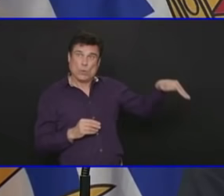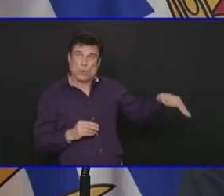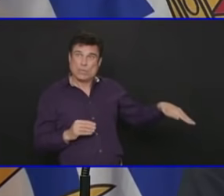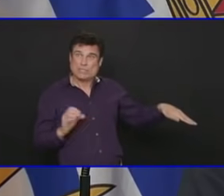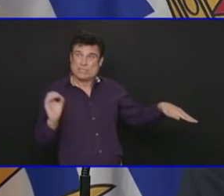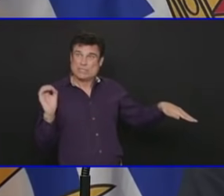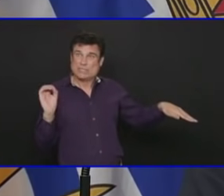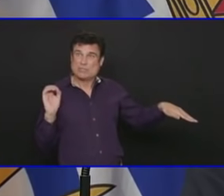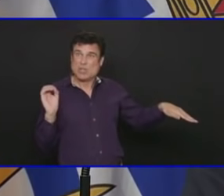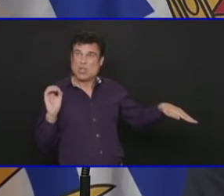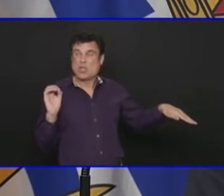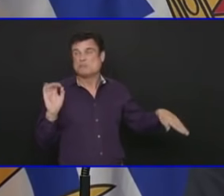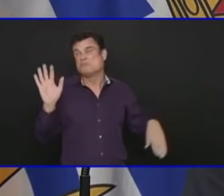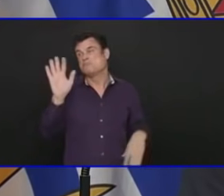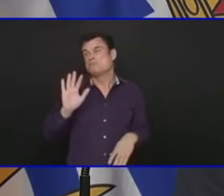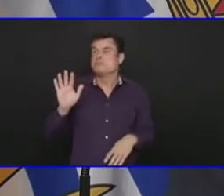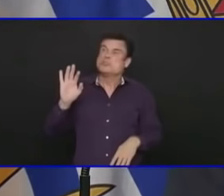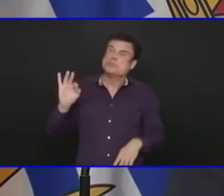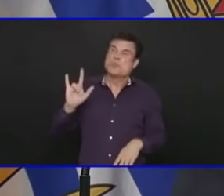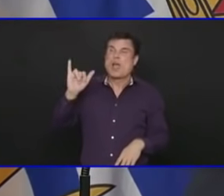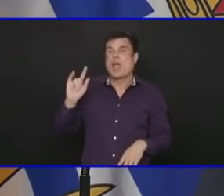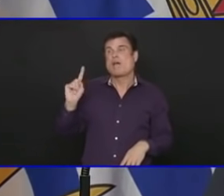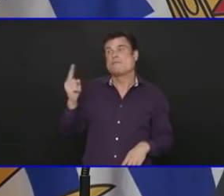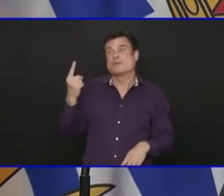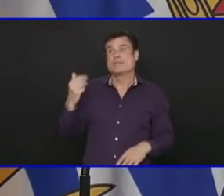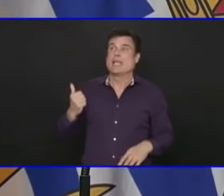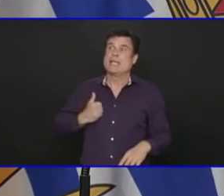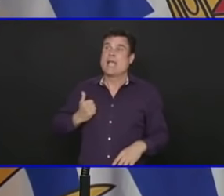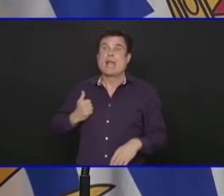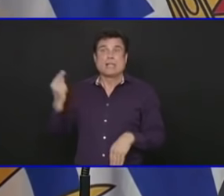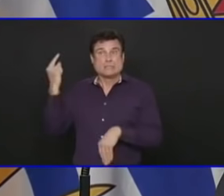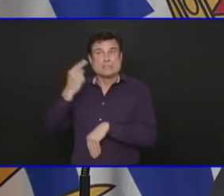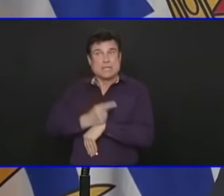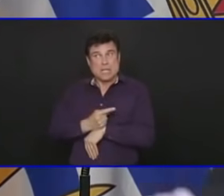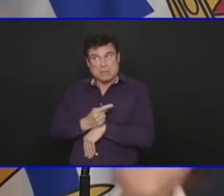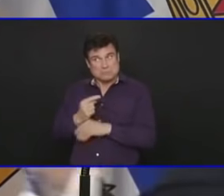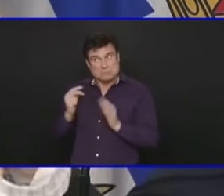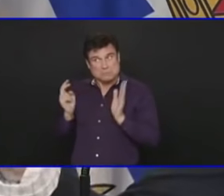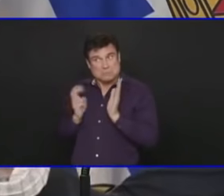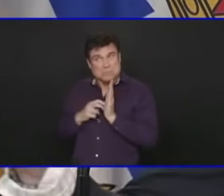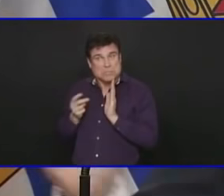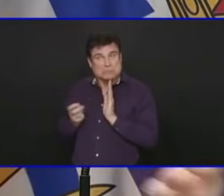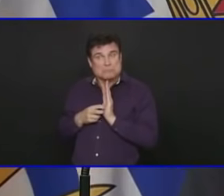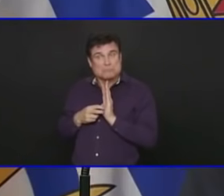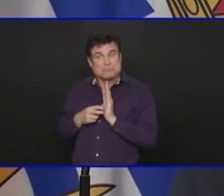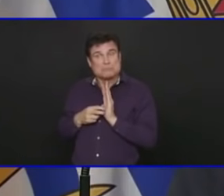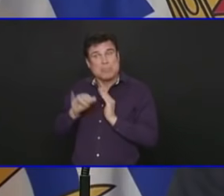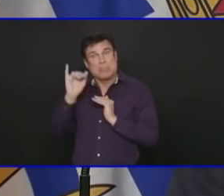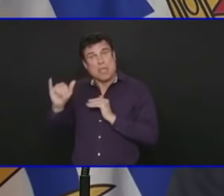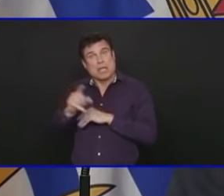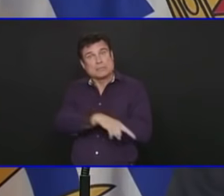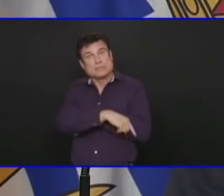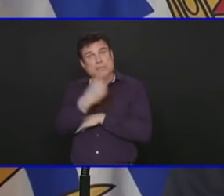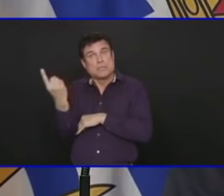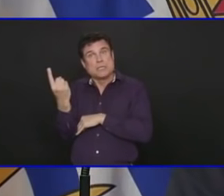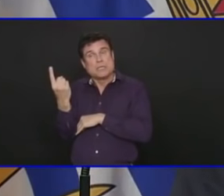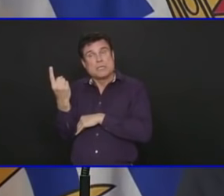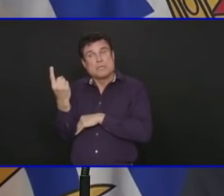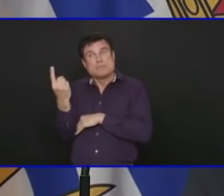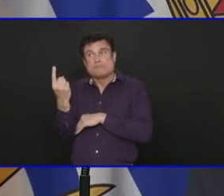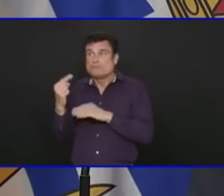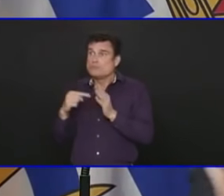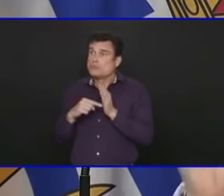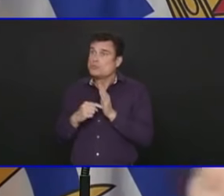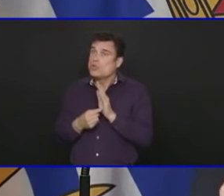Day? Yeah, good question. I wish I knew. I have to say that, my birthday's close to Canada Day,